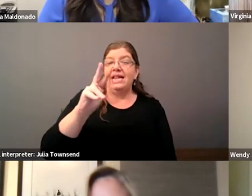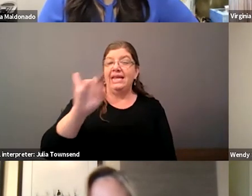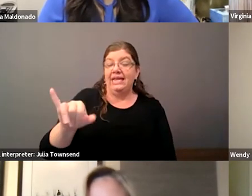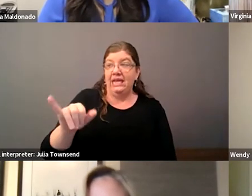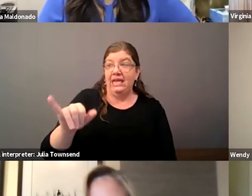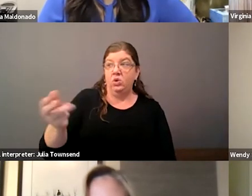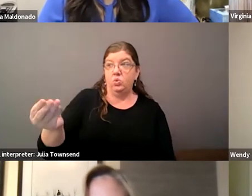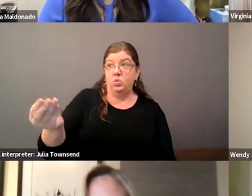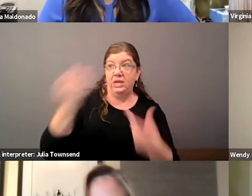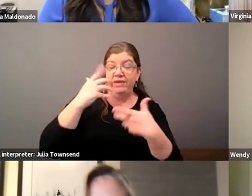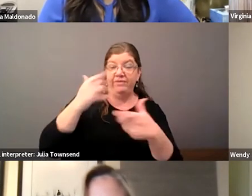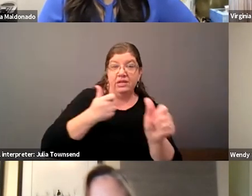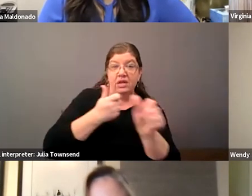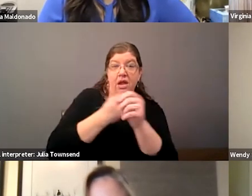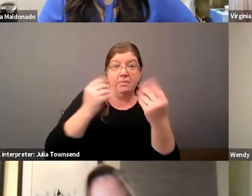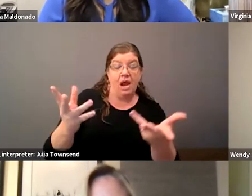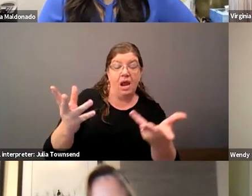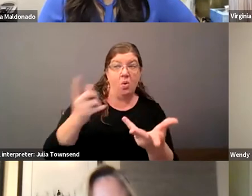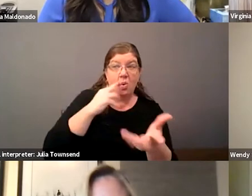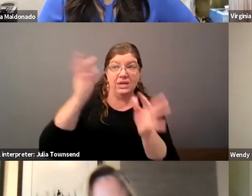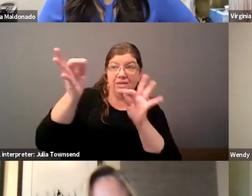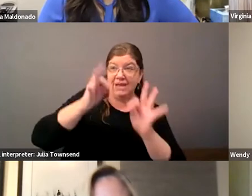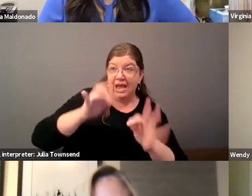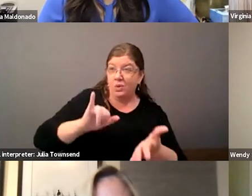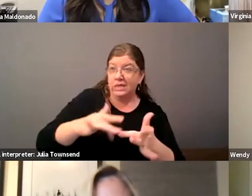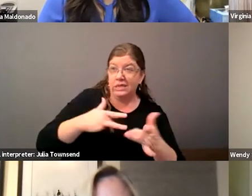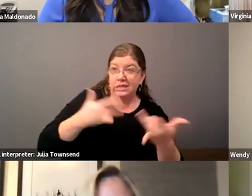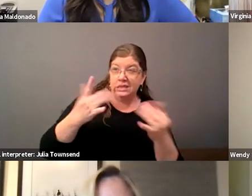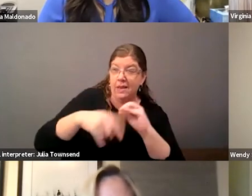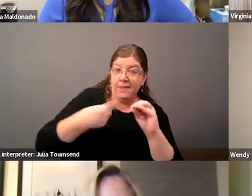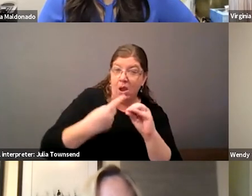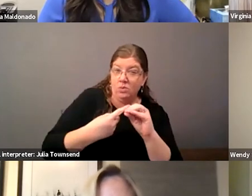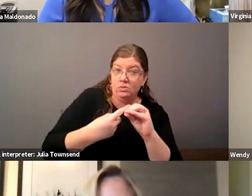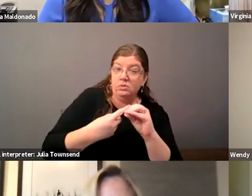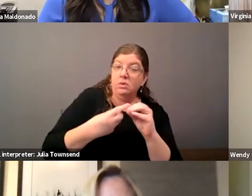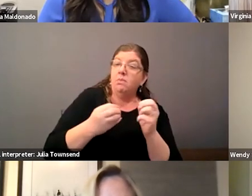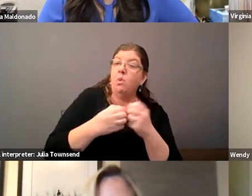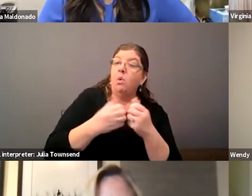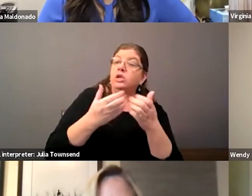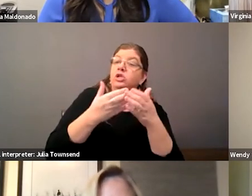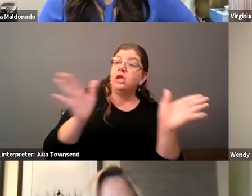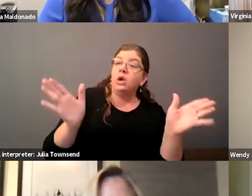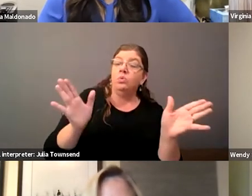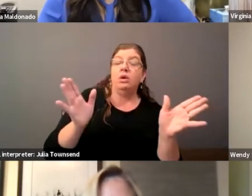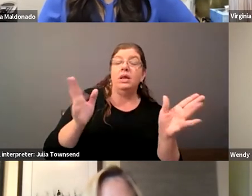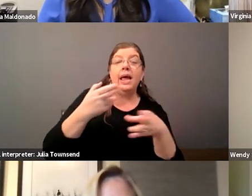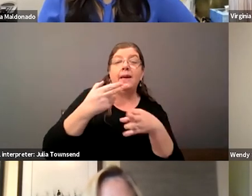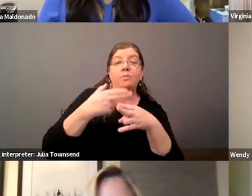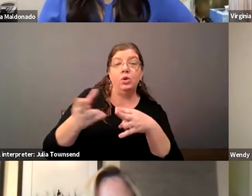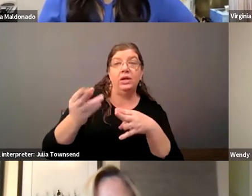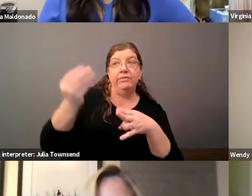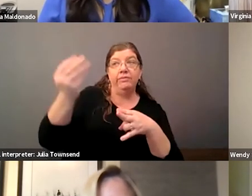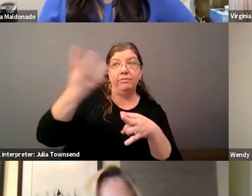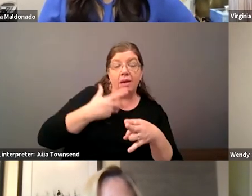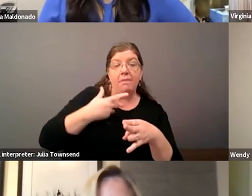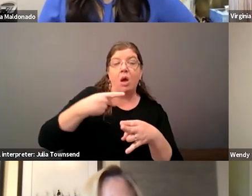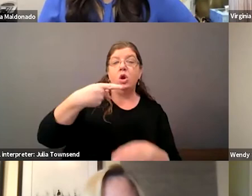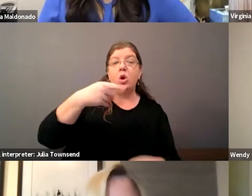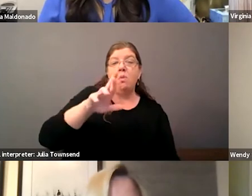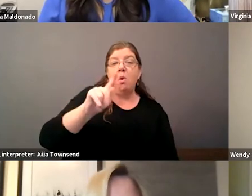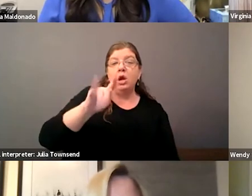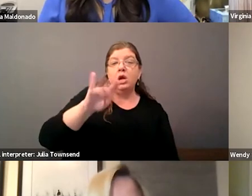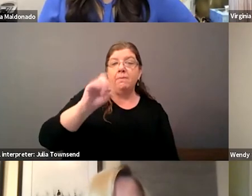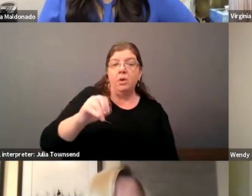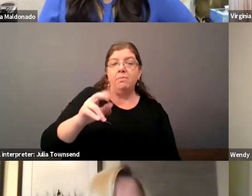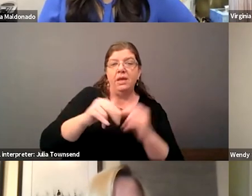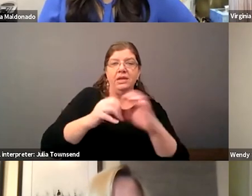both just to give a nod to explain what this is about but more generally an update a brief update on portables again as someone who